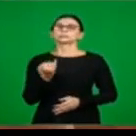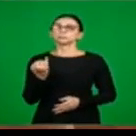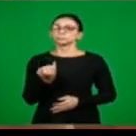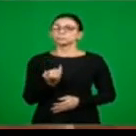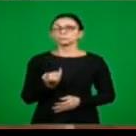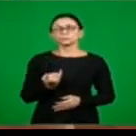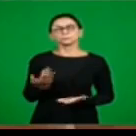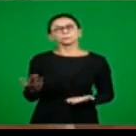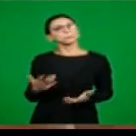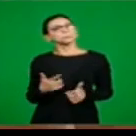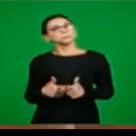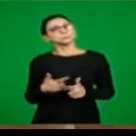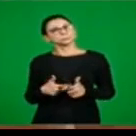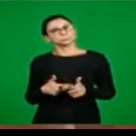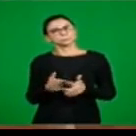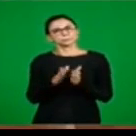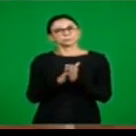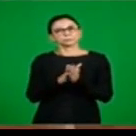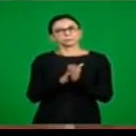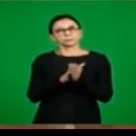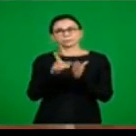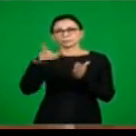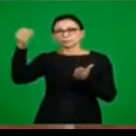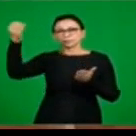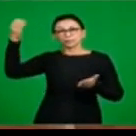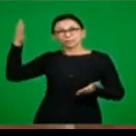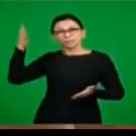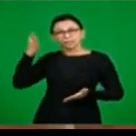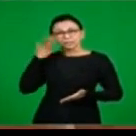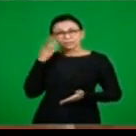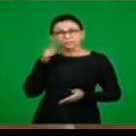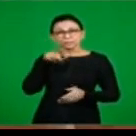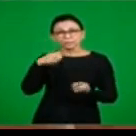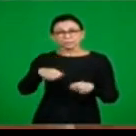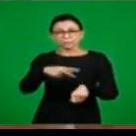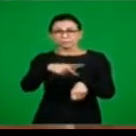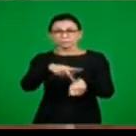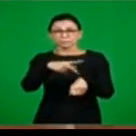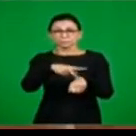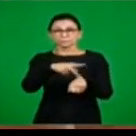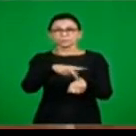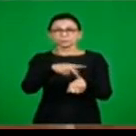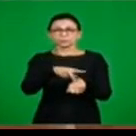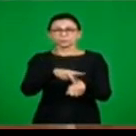that's what is important. Why? Because this living word has to be lived.